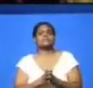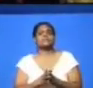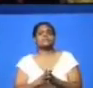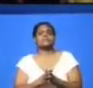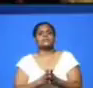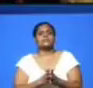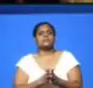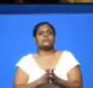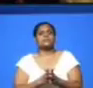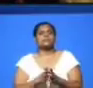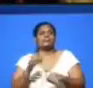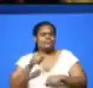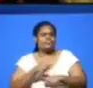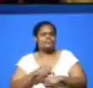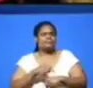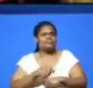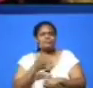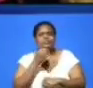these closing days